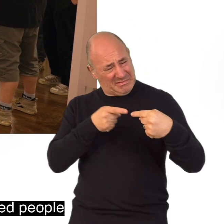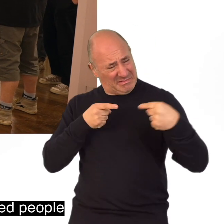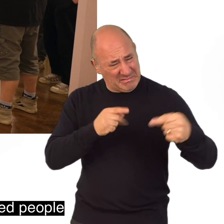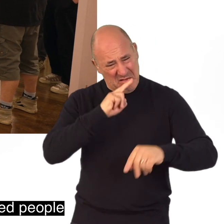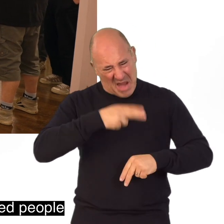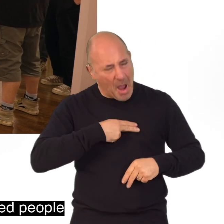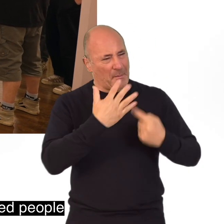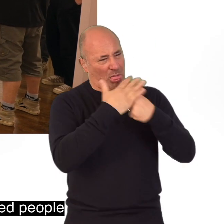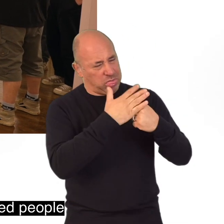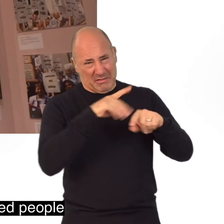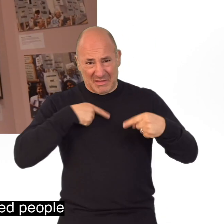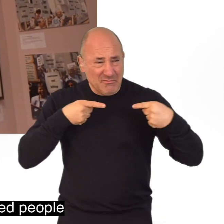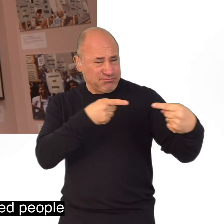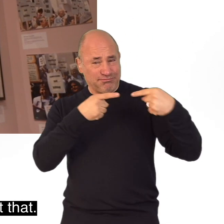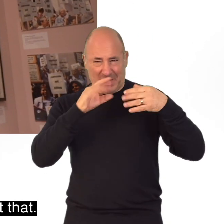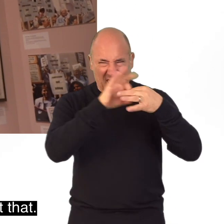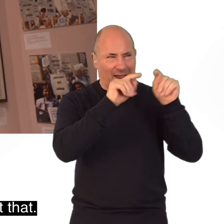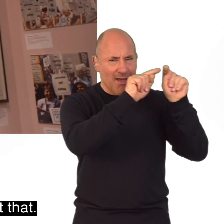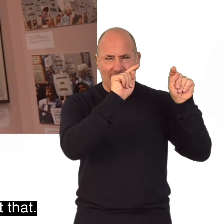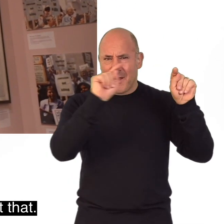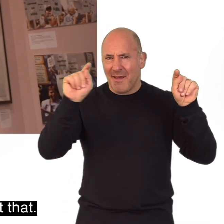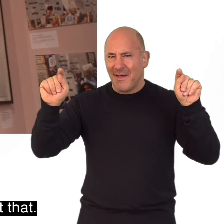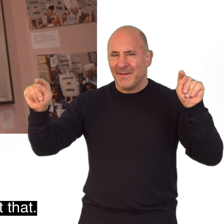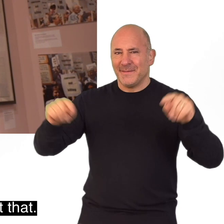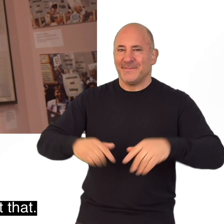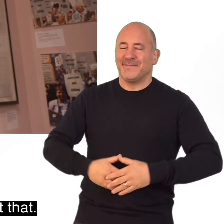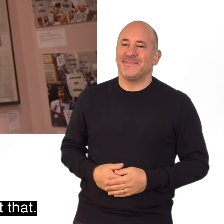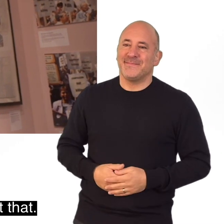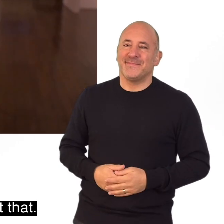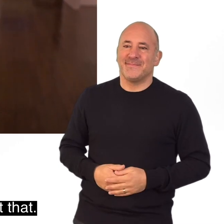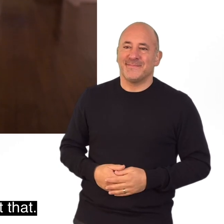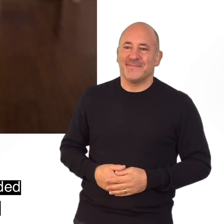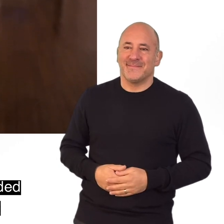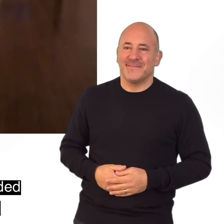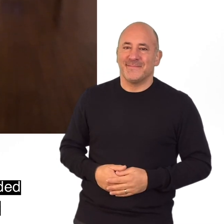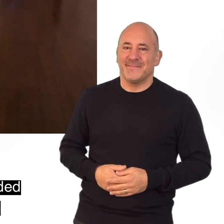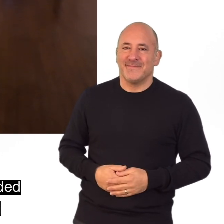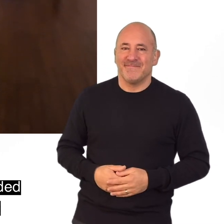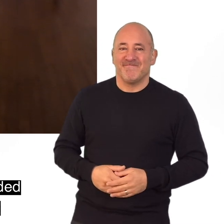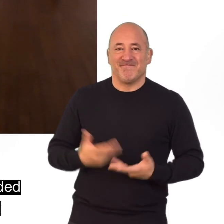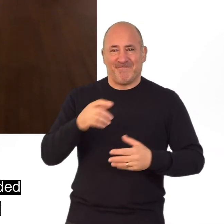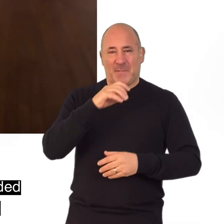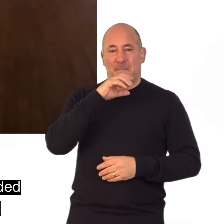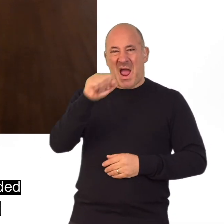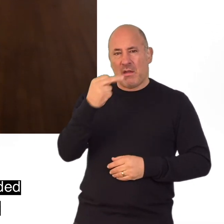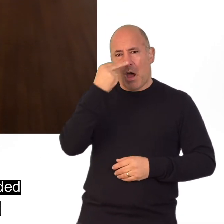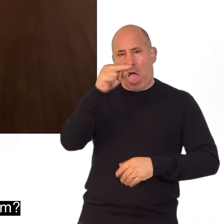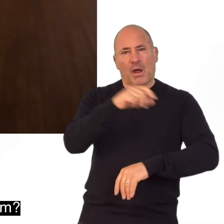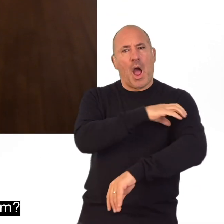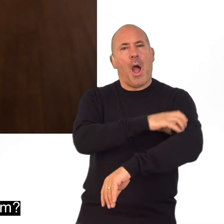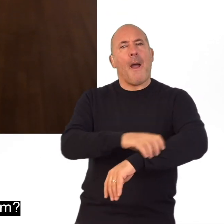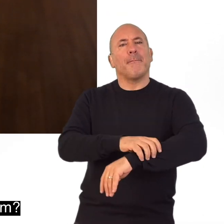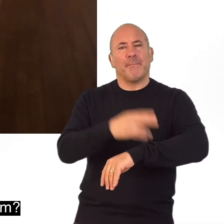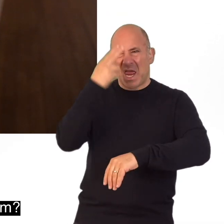actually how we as disabled people have sort of fought against that. Why haven't we recorded the name of the man